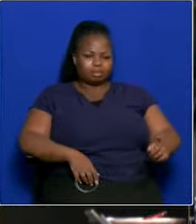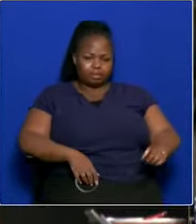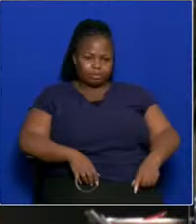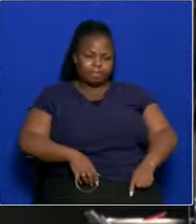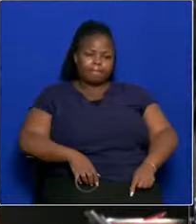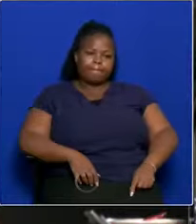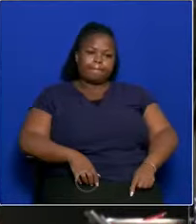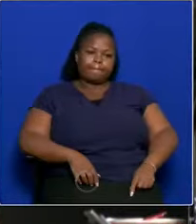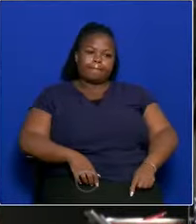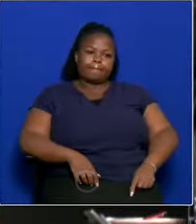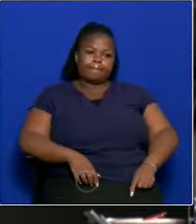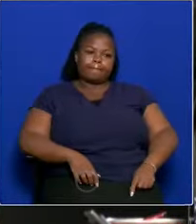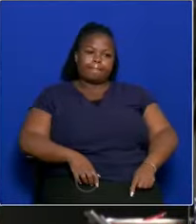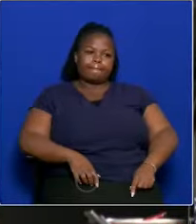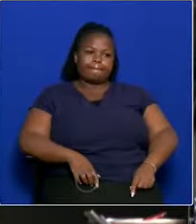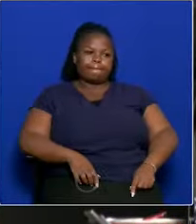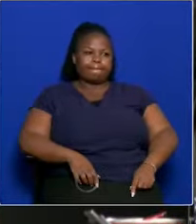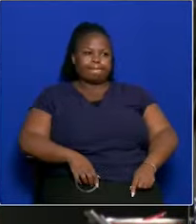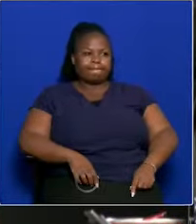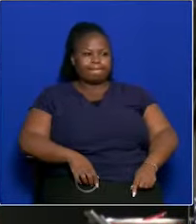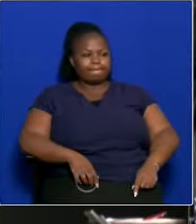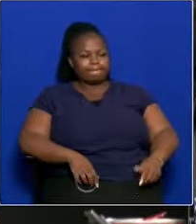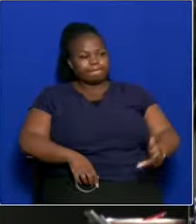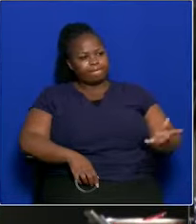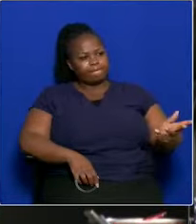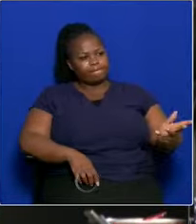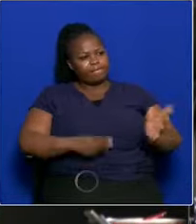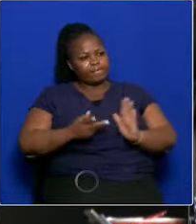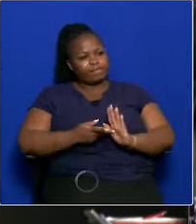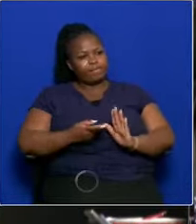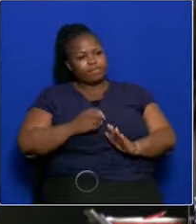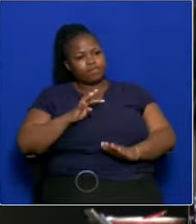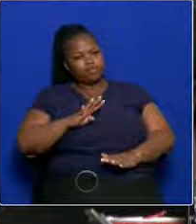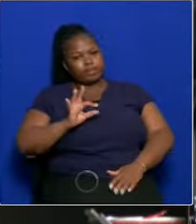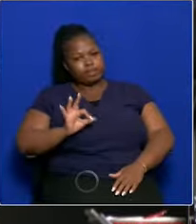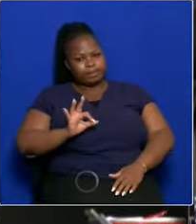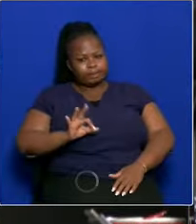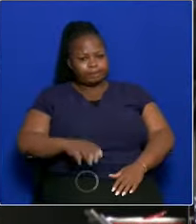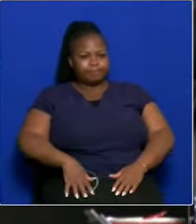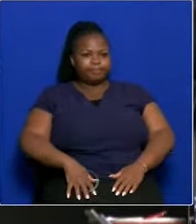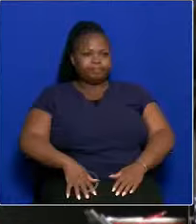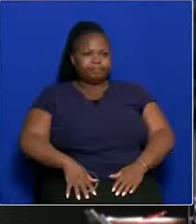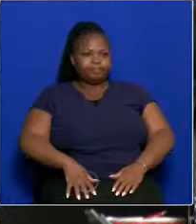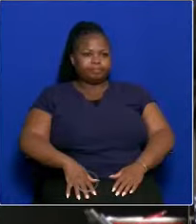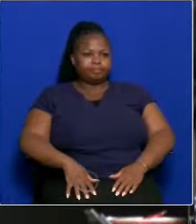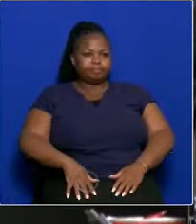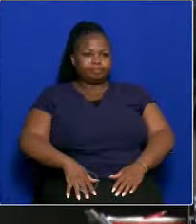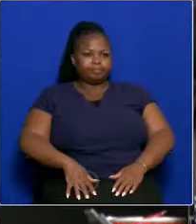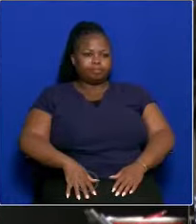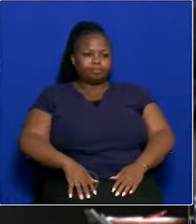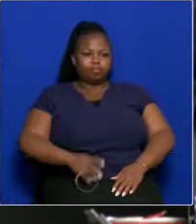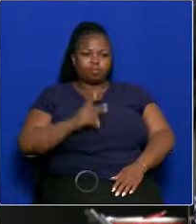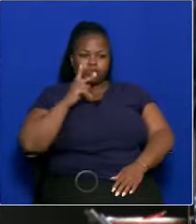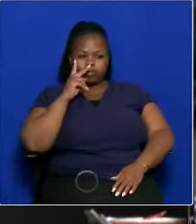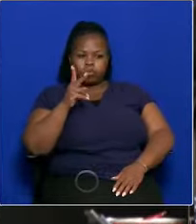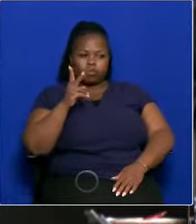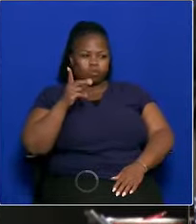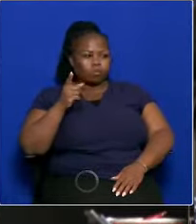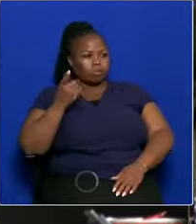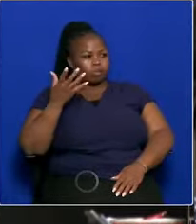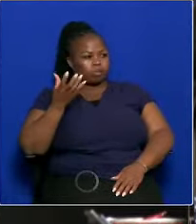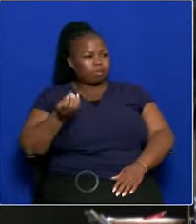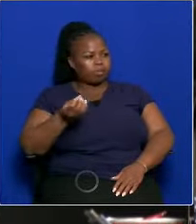Then if we go to page 43, you'll see this section has a series of your bank